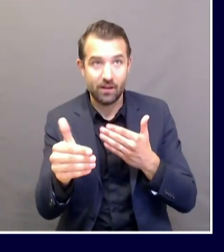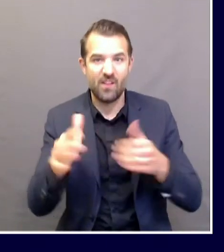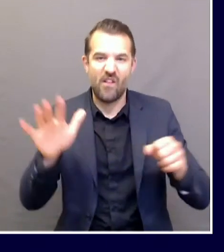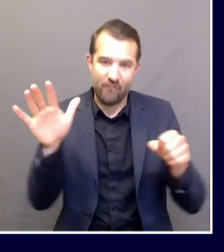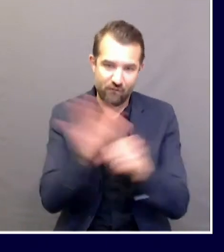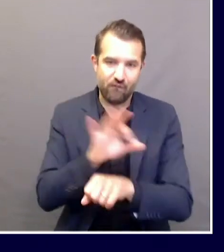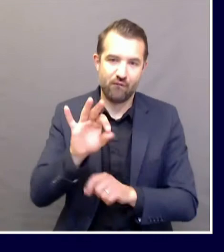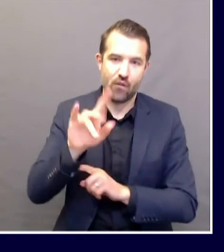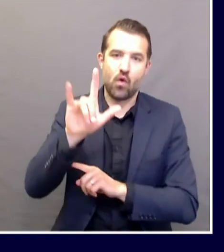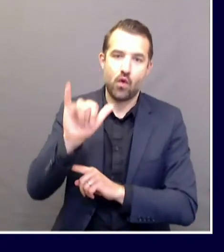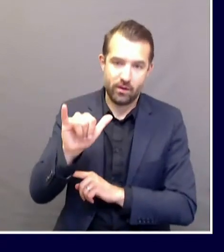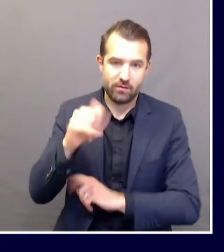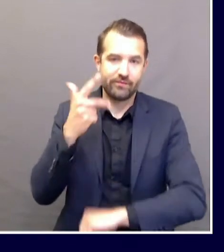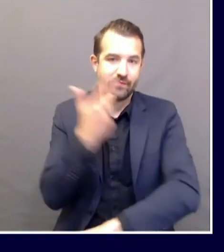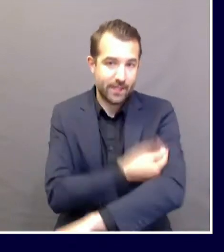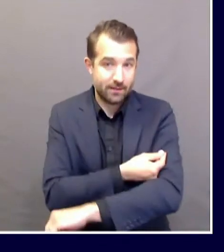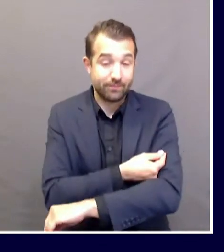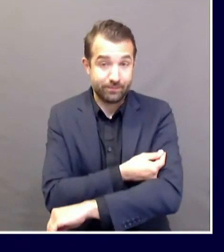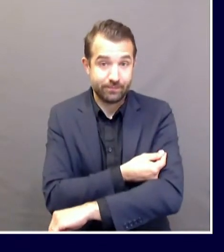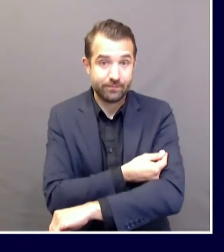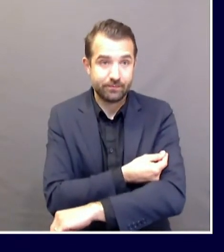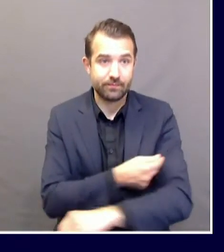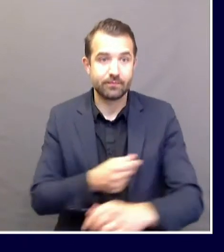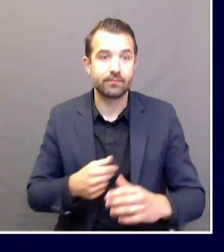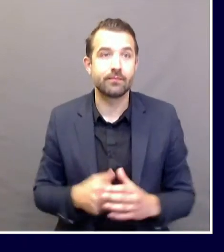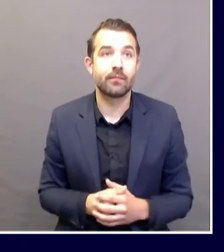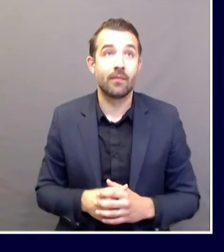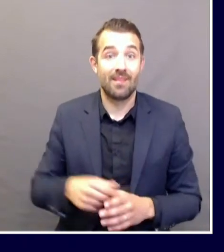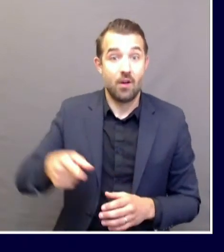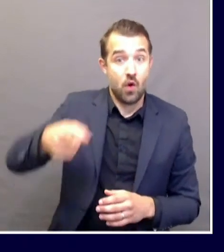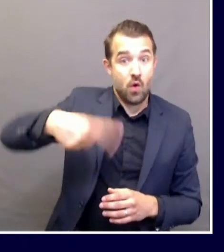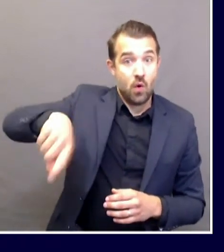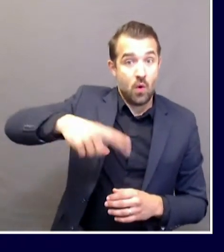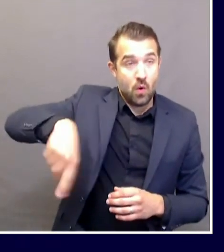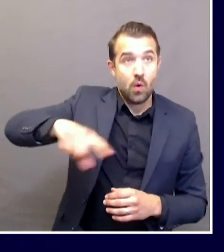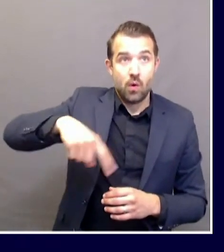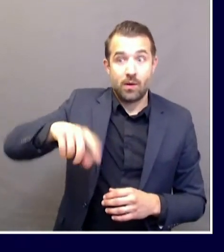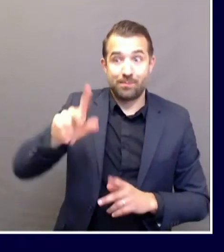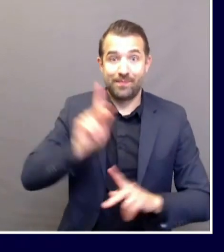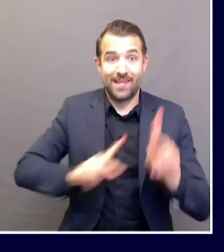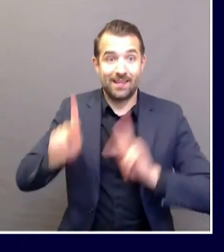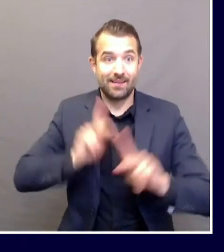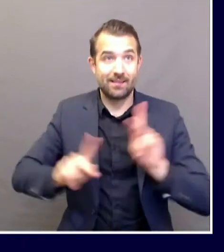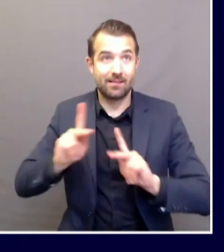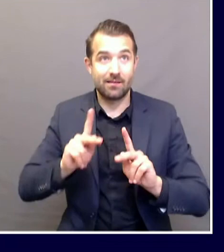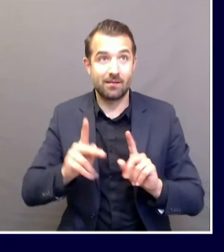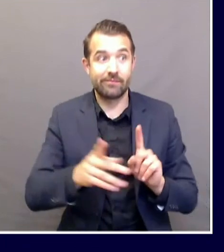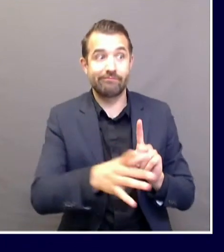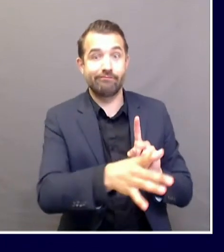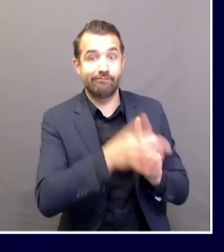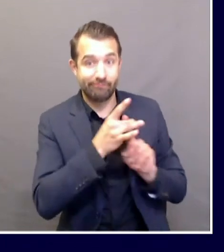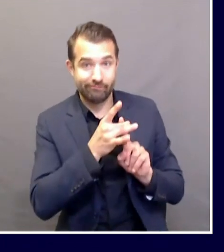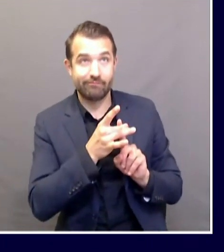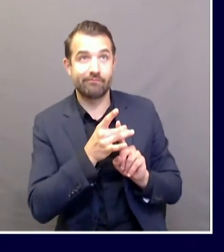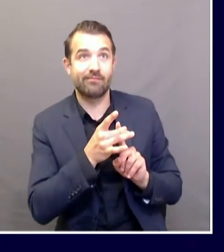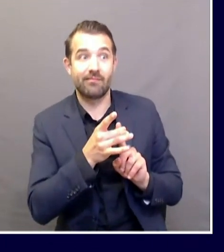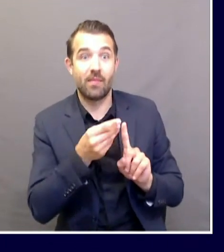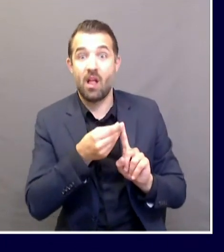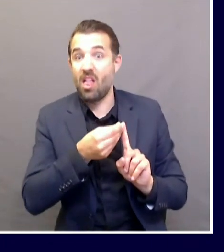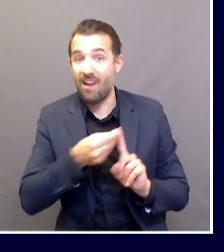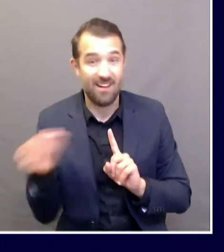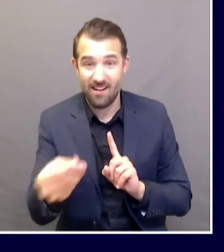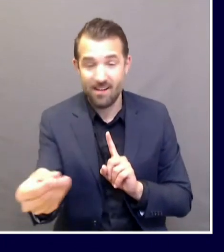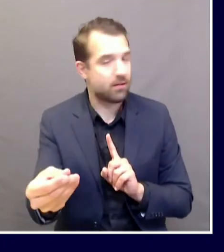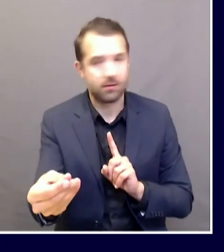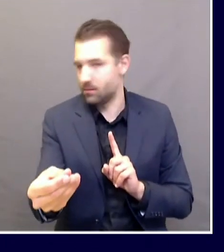COVID to others. Can it happen? Yes. In fact, we've had a couple of cases here in Maine. These breakthrough cases are slightly